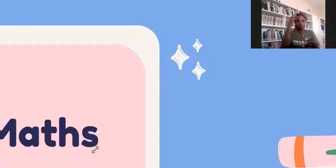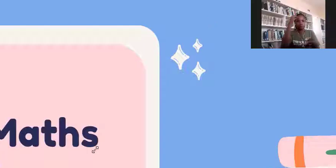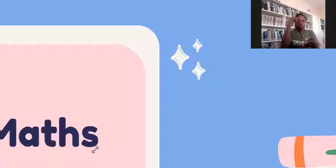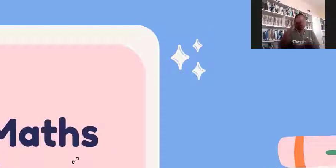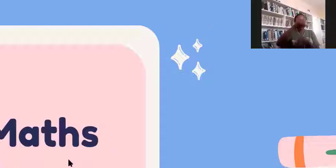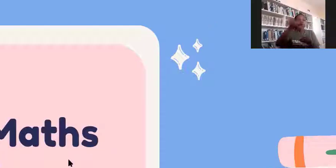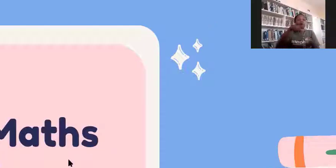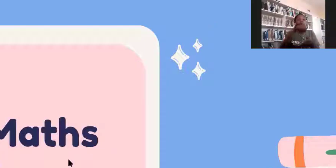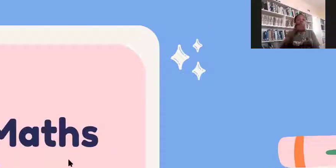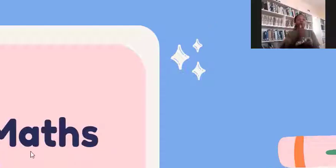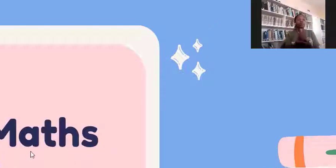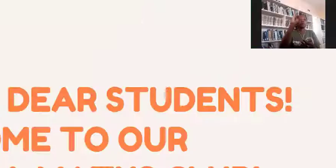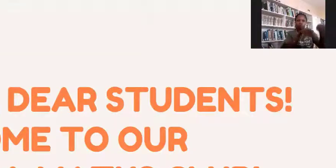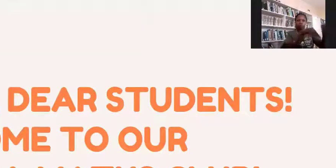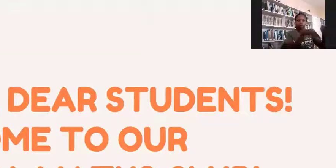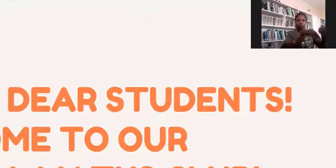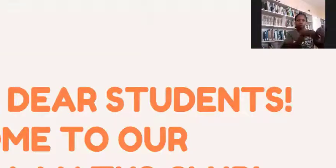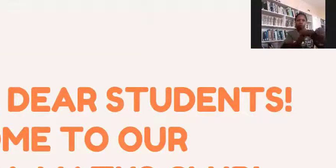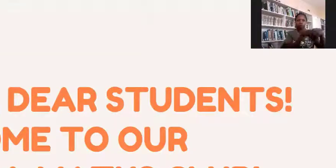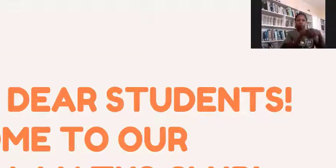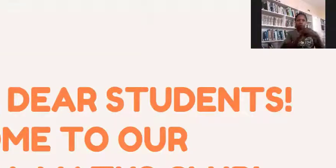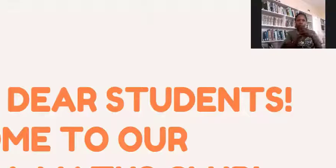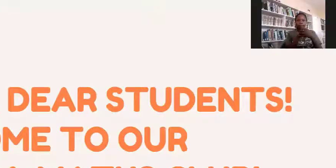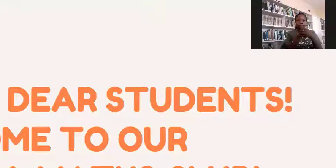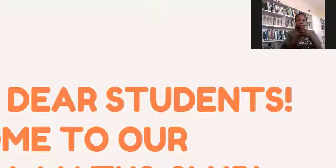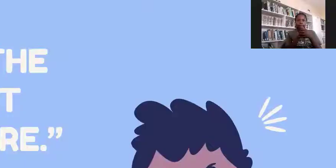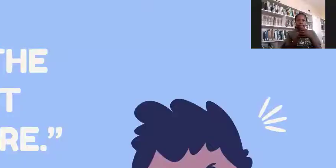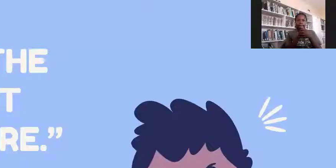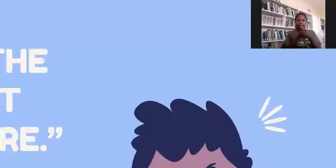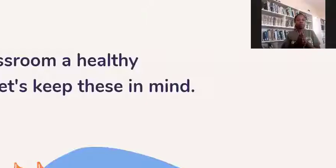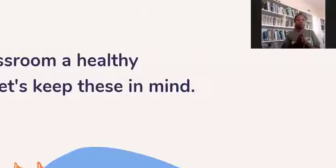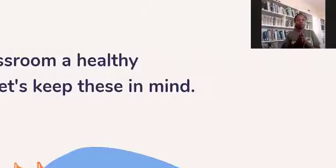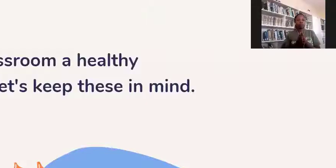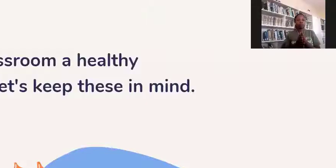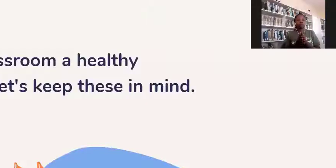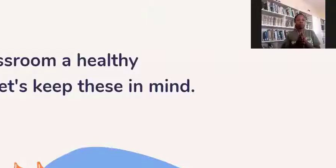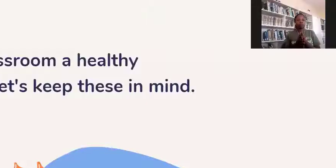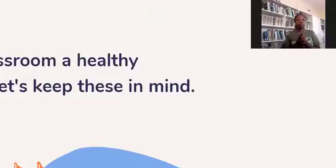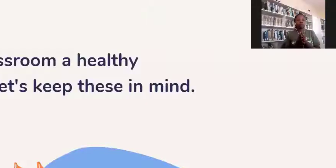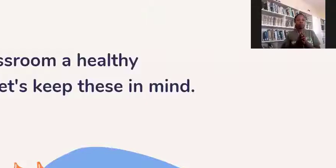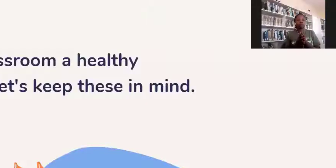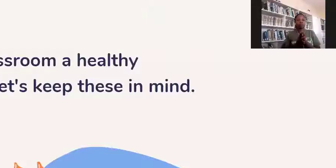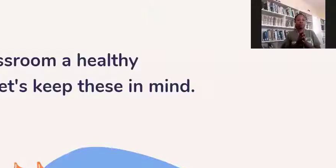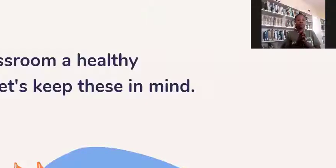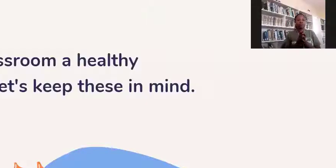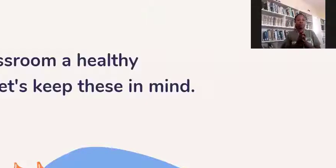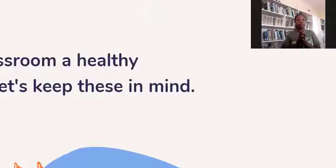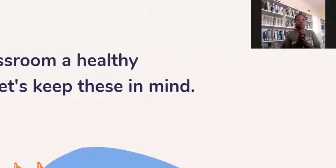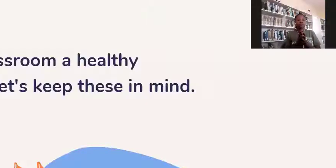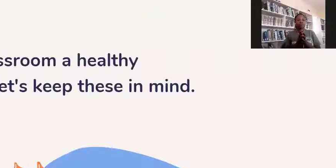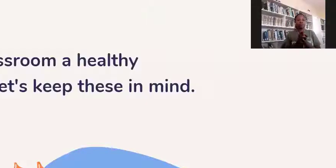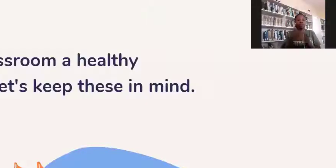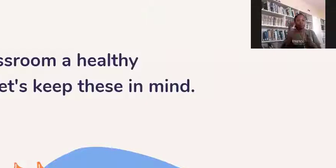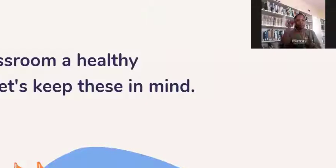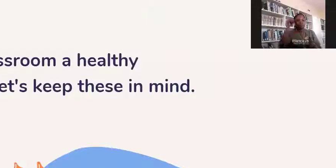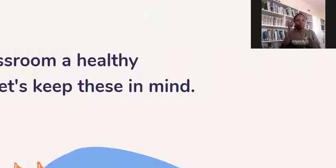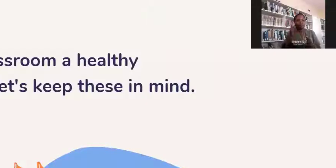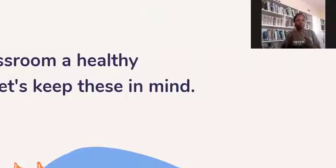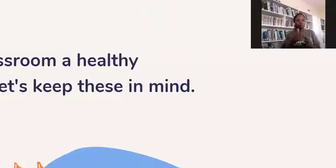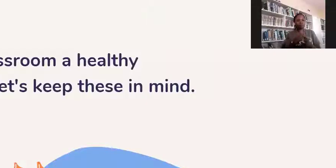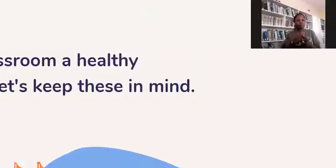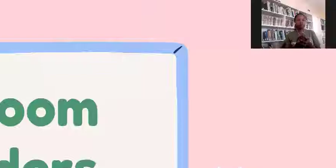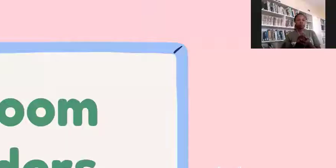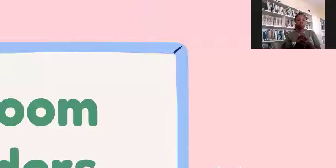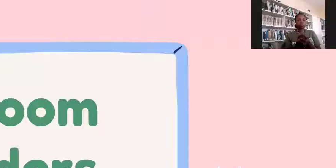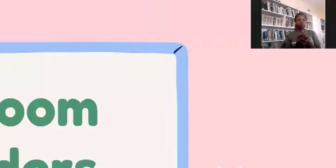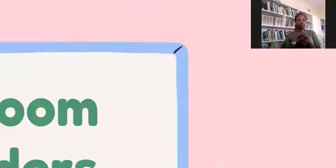explore Russian multiplication. As we want to explore this session, a few reminders and etiquettes. Just make